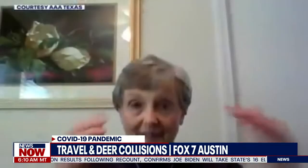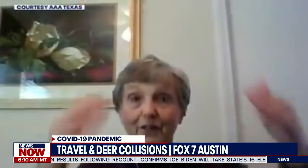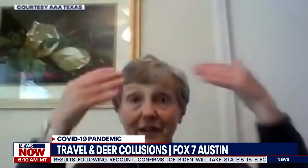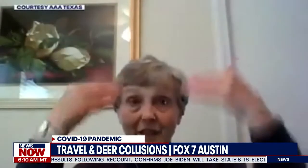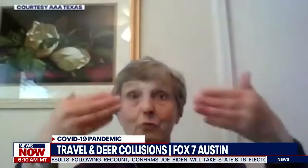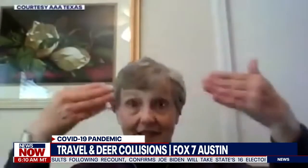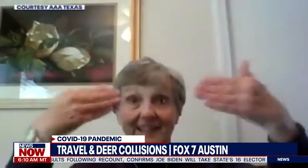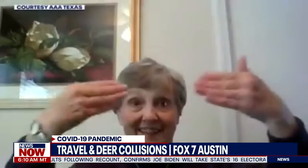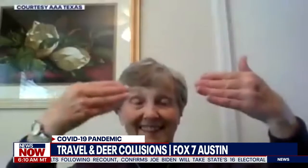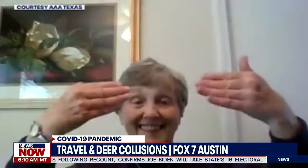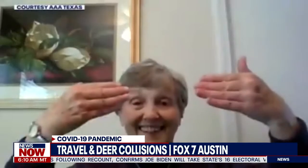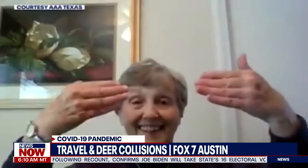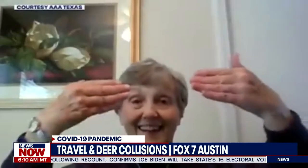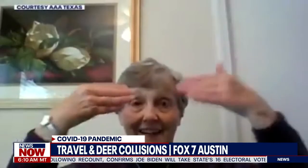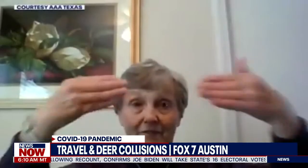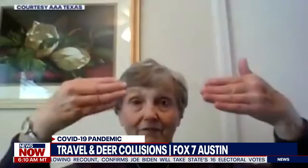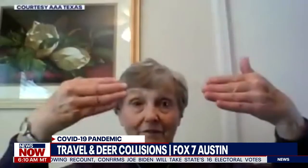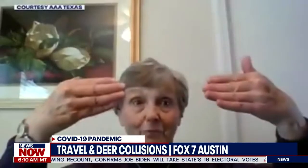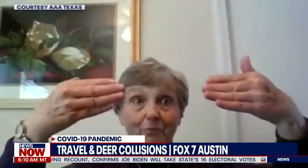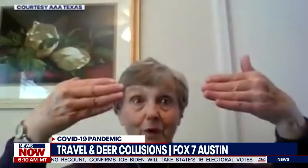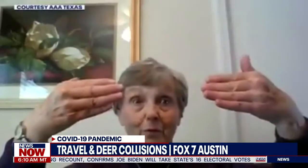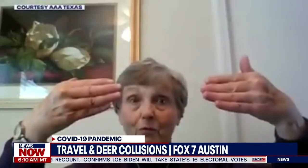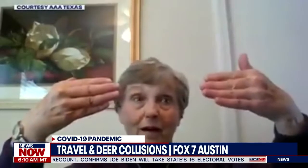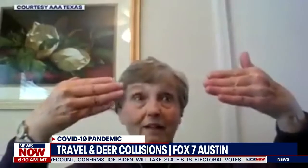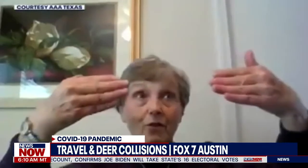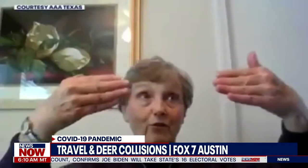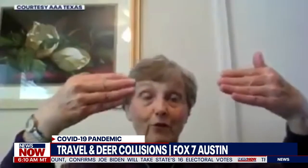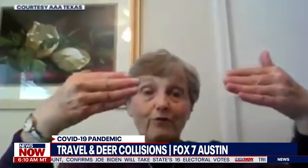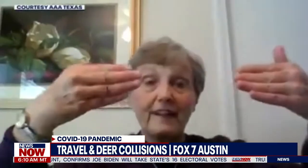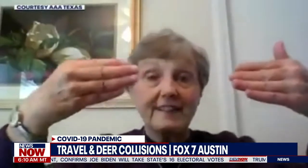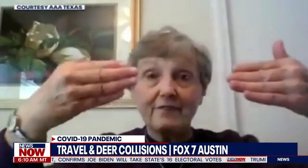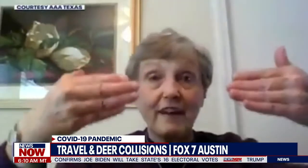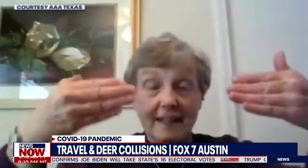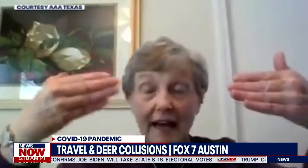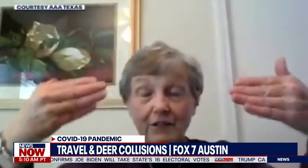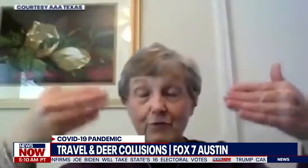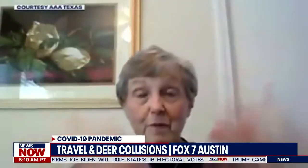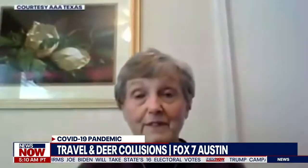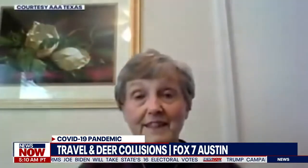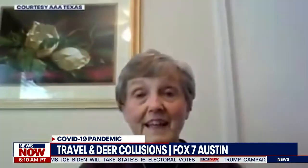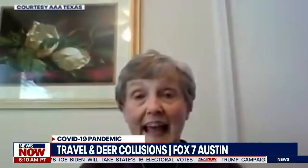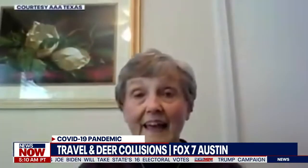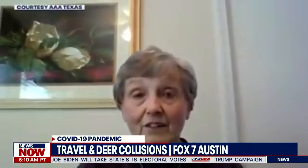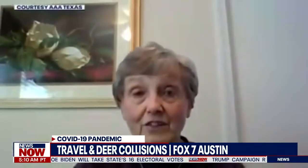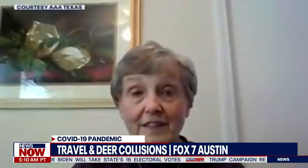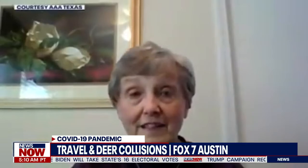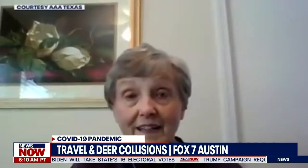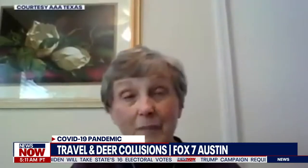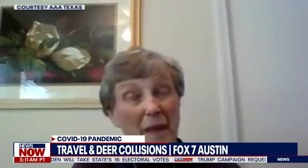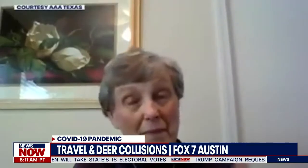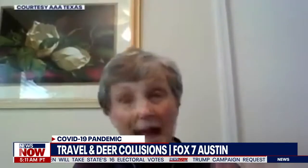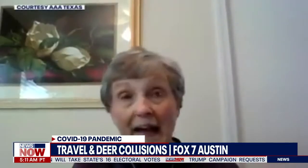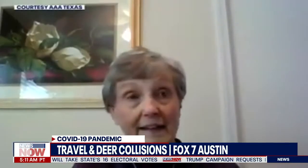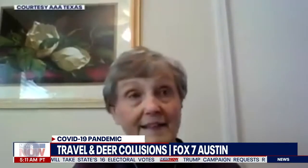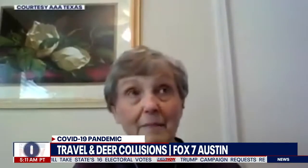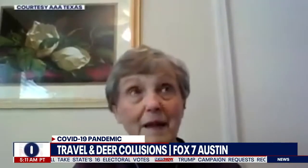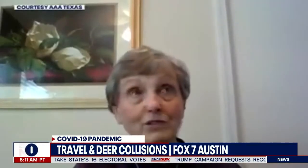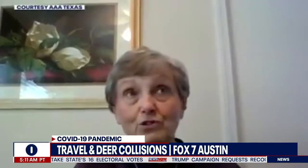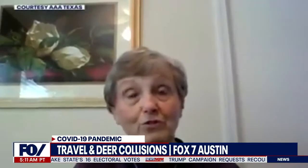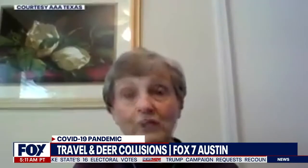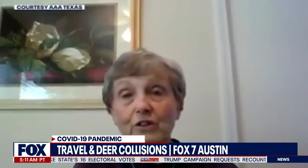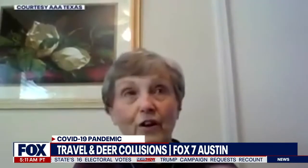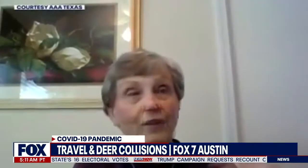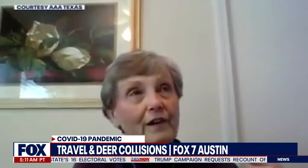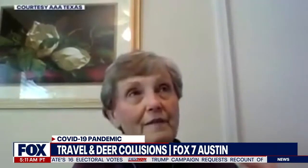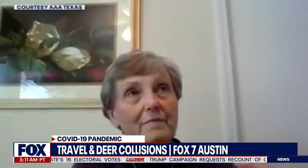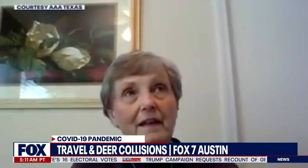deer until he was we were well I don't know if we were face to face I just remember seeing antlers and maybe eyes I'm